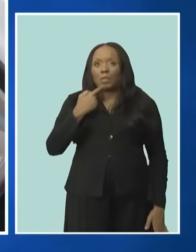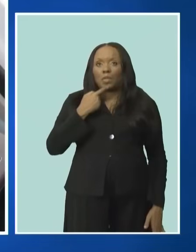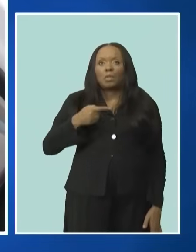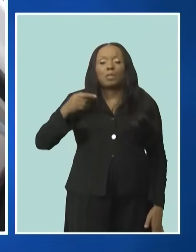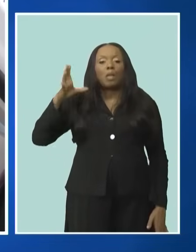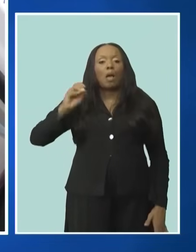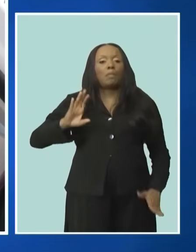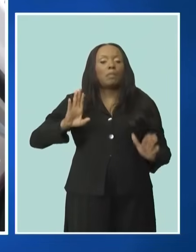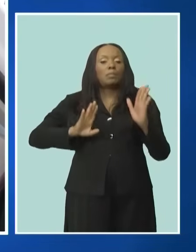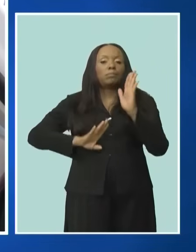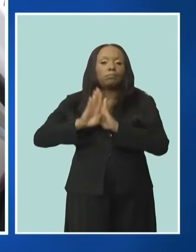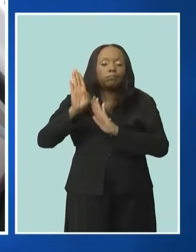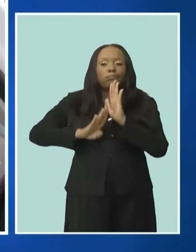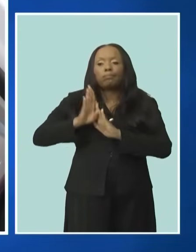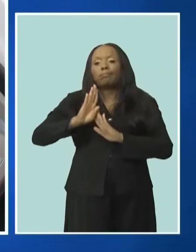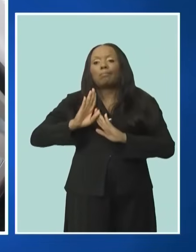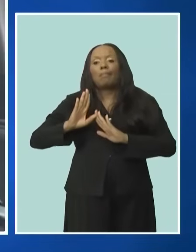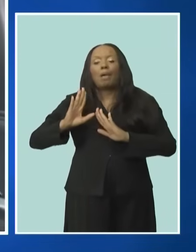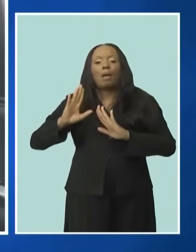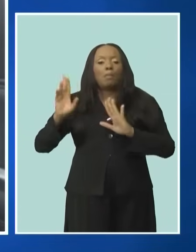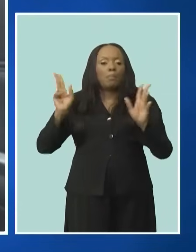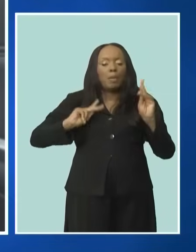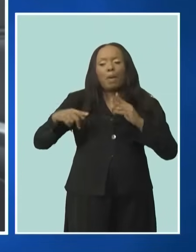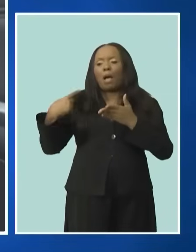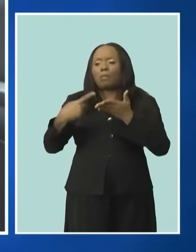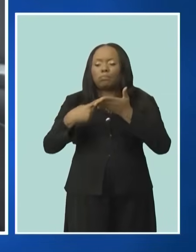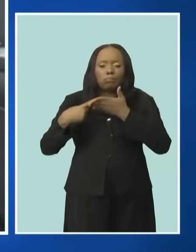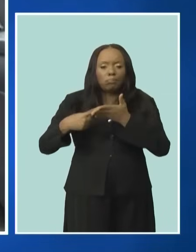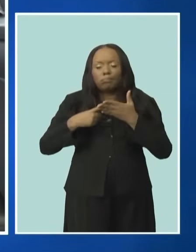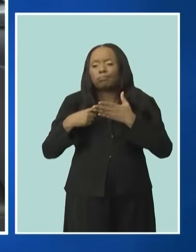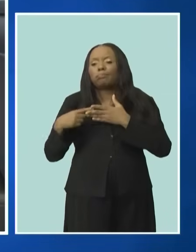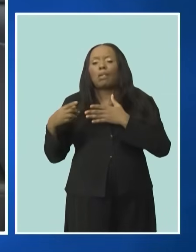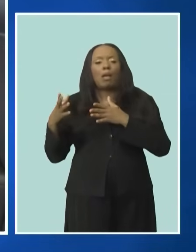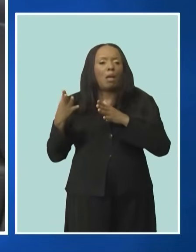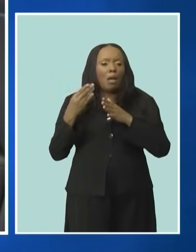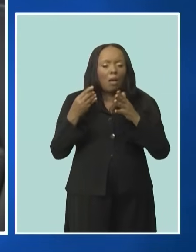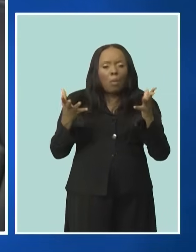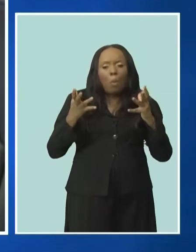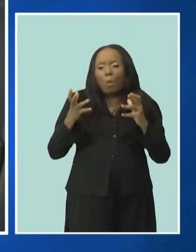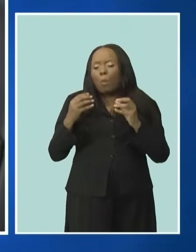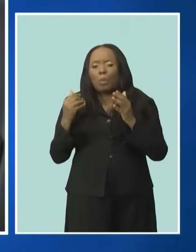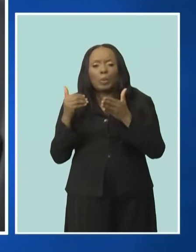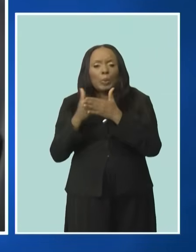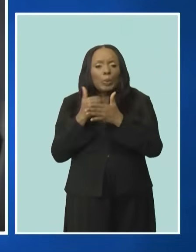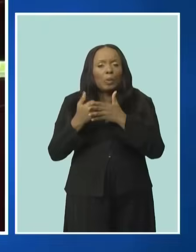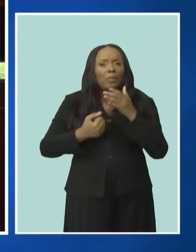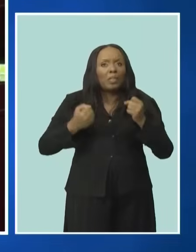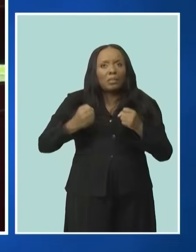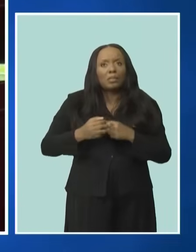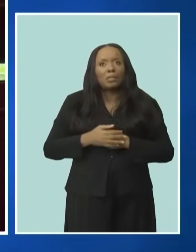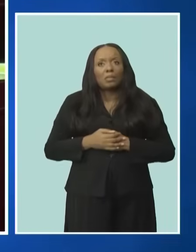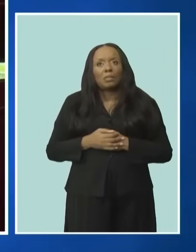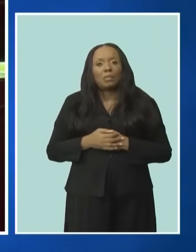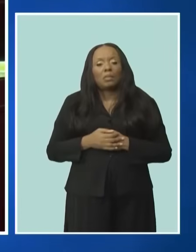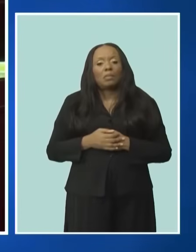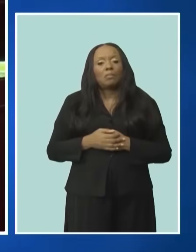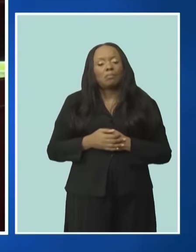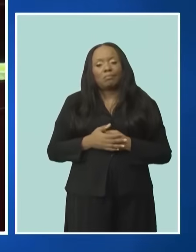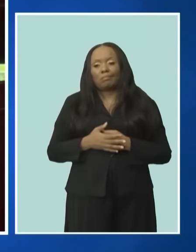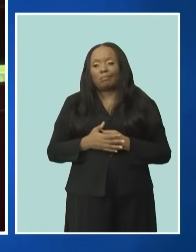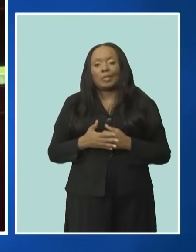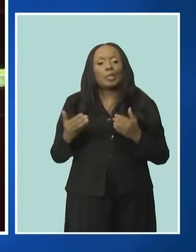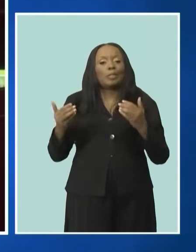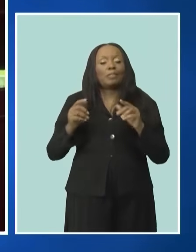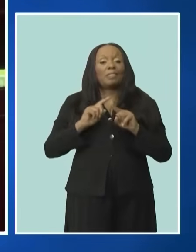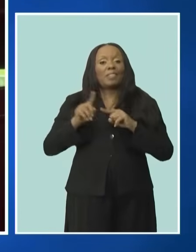developed its conversations as the interest grew with the presence of the new vehicle variants. She says the acceptance of the car's line of vehicles in